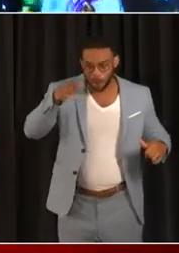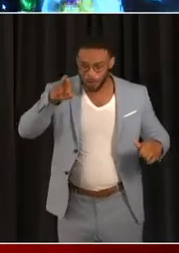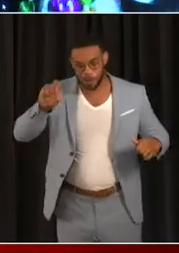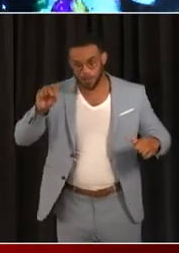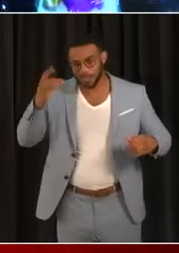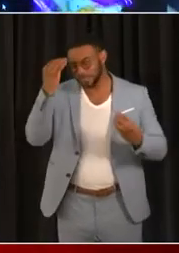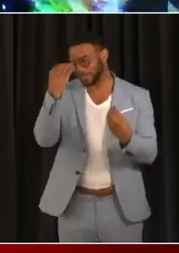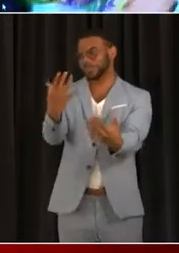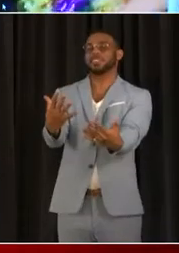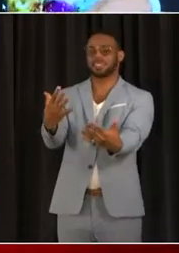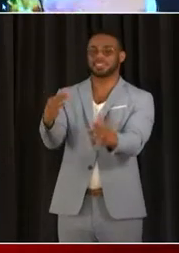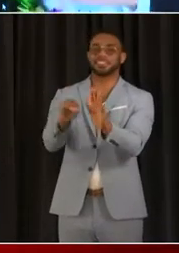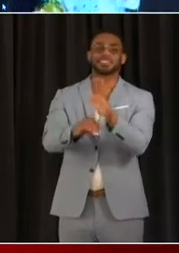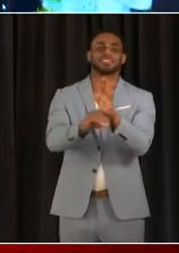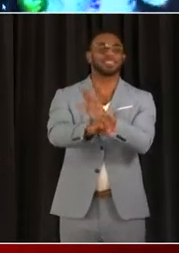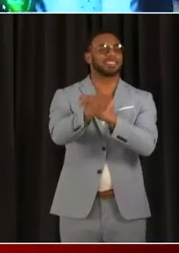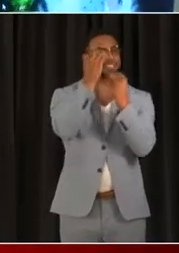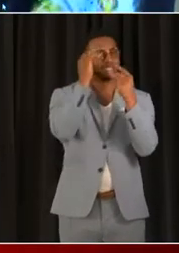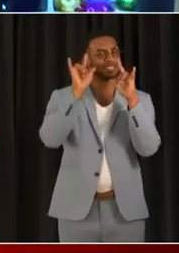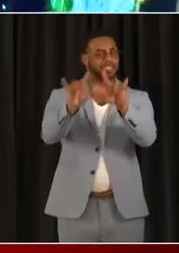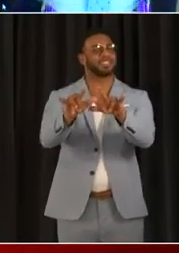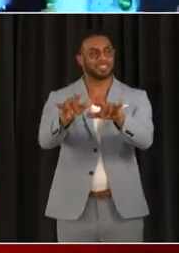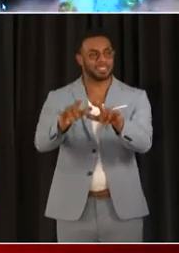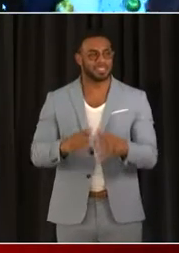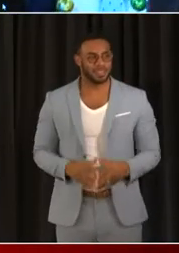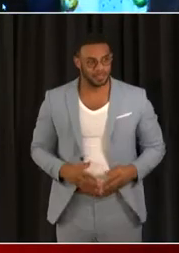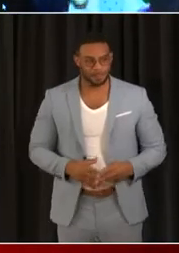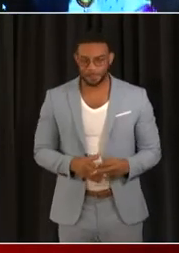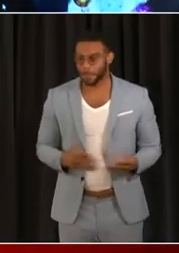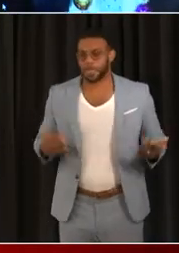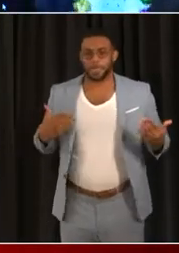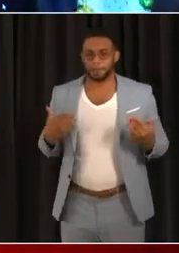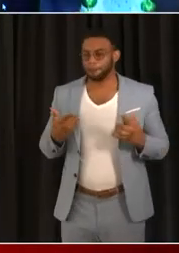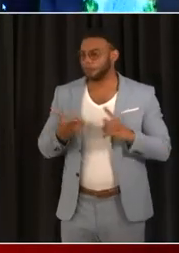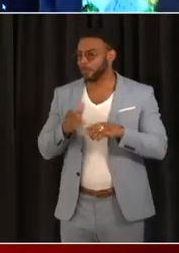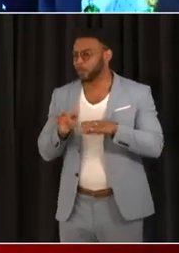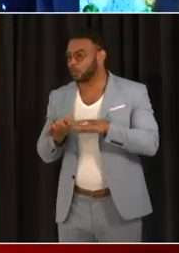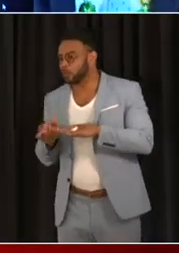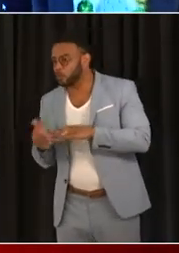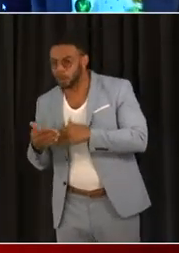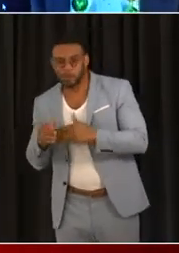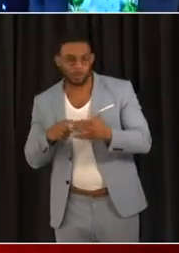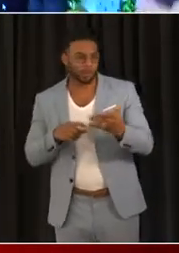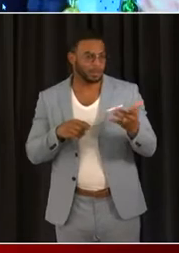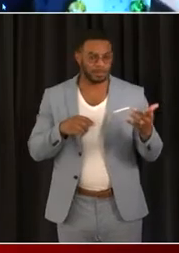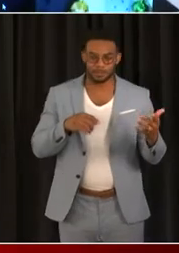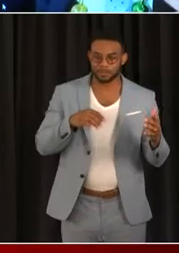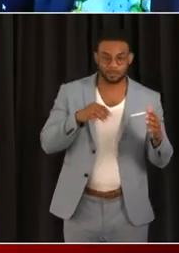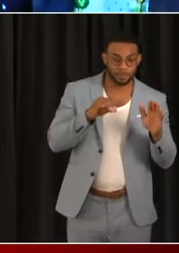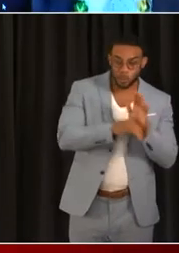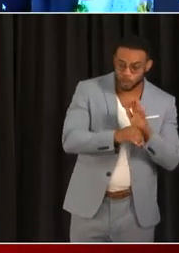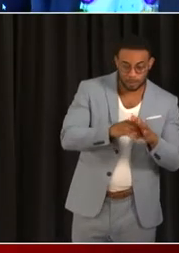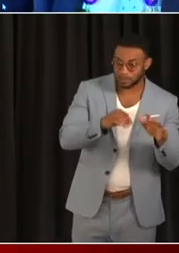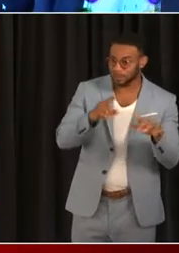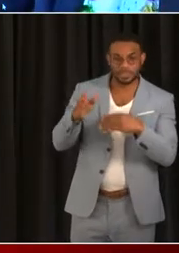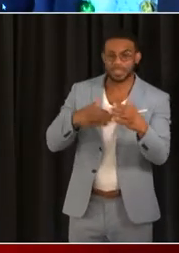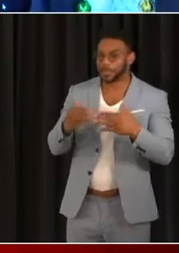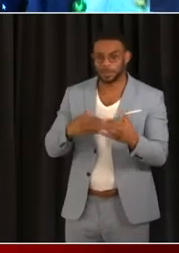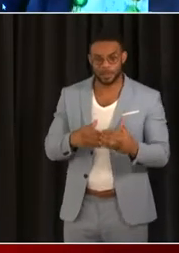Gras Day, and for those who are from the Caribbean or who lived in New